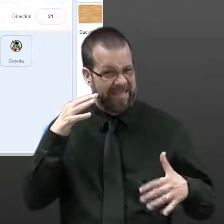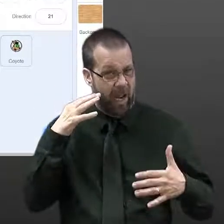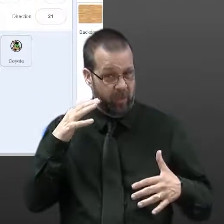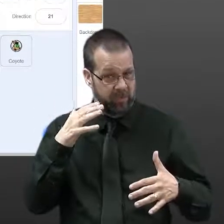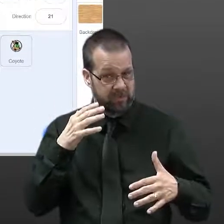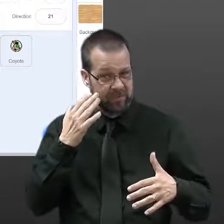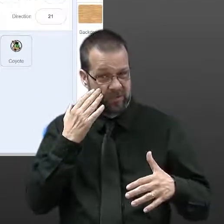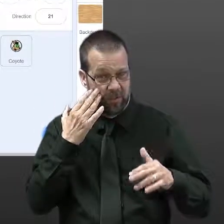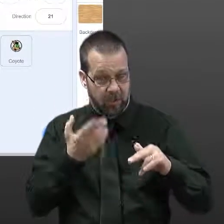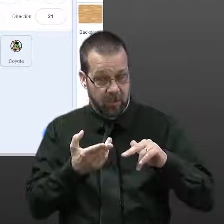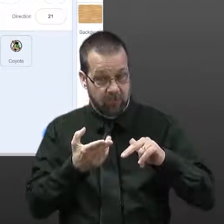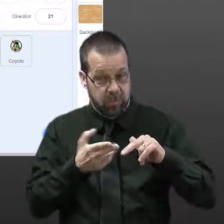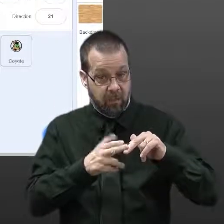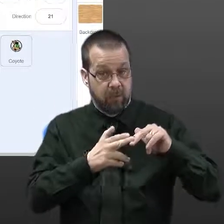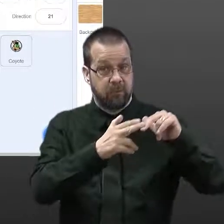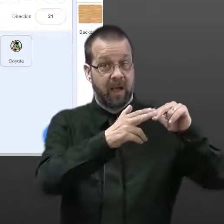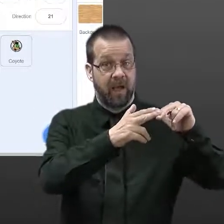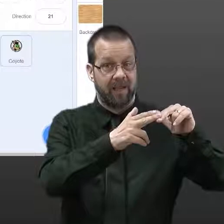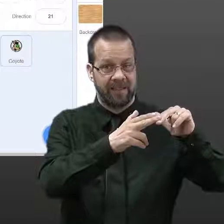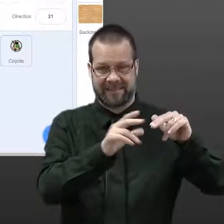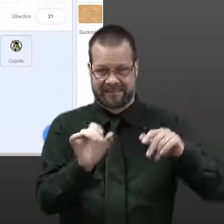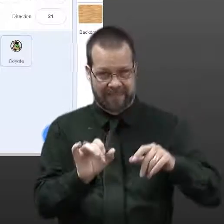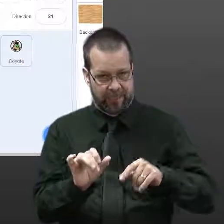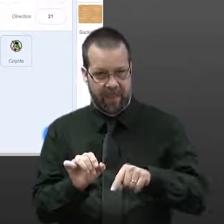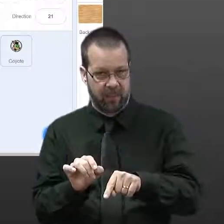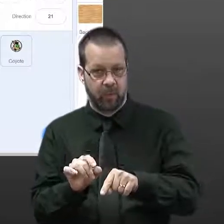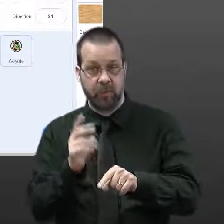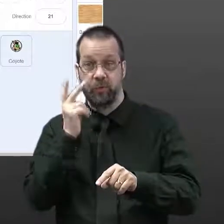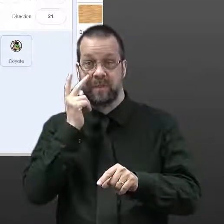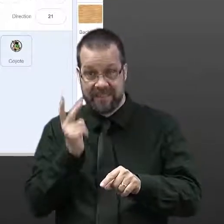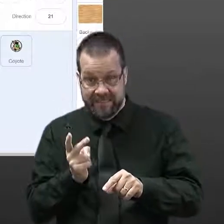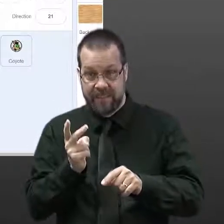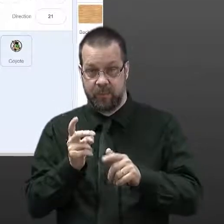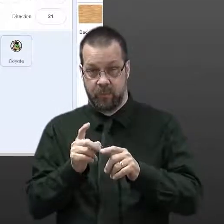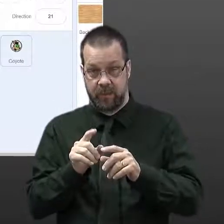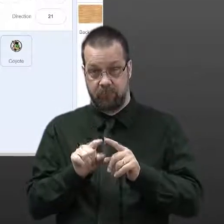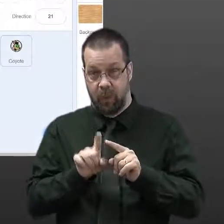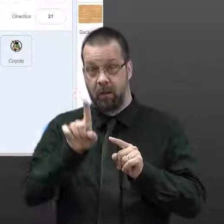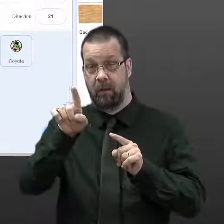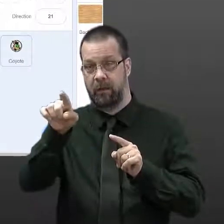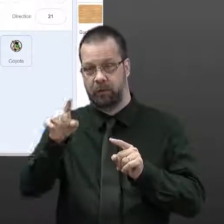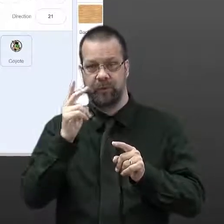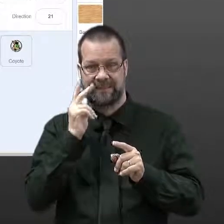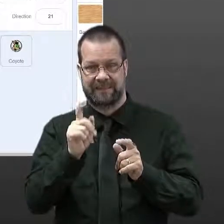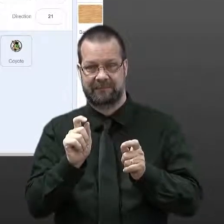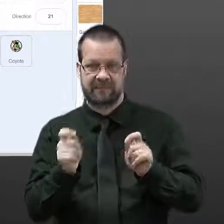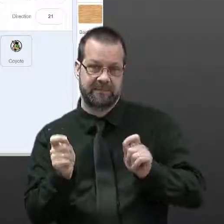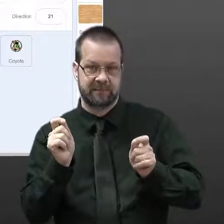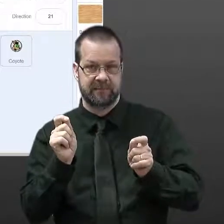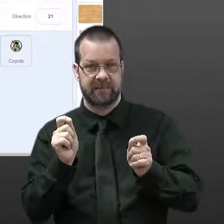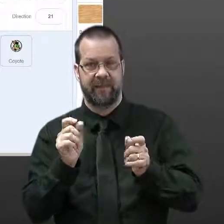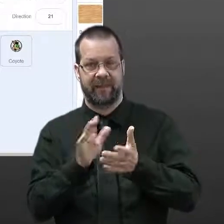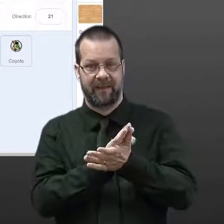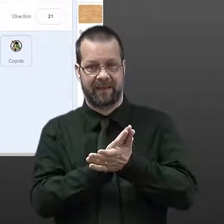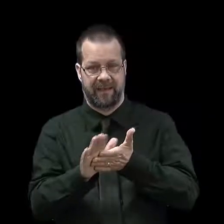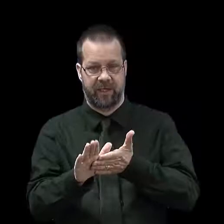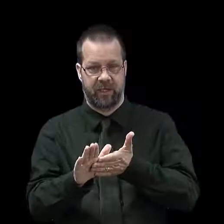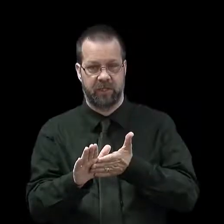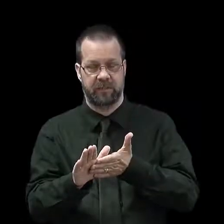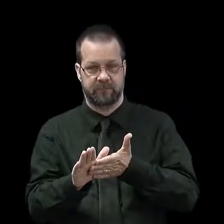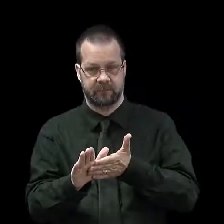launching sound, just so you see something when it actually launches. And then what we'll do after this is clear the graphic